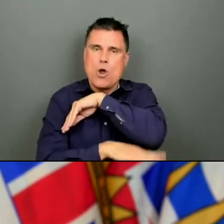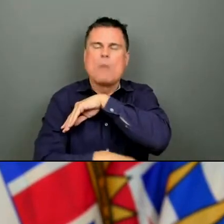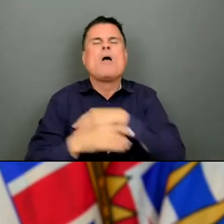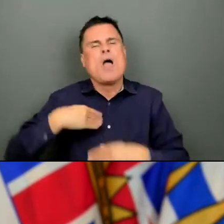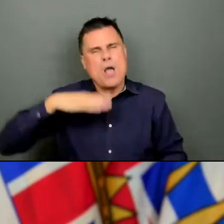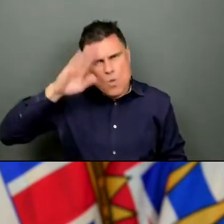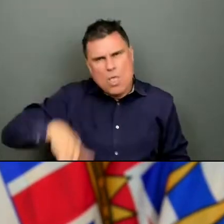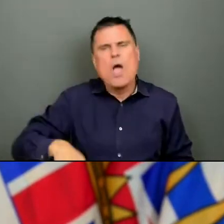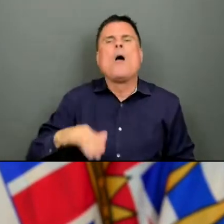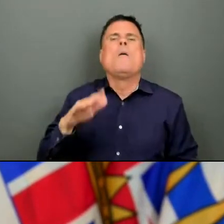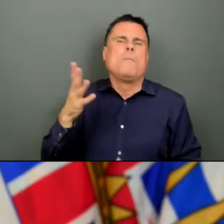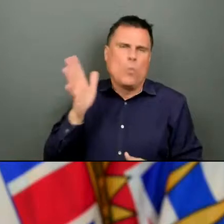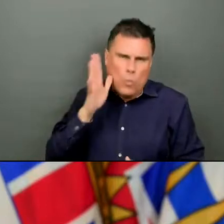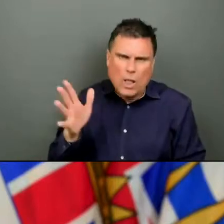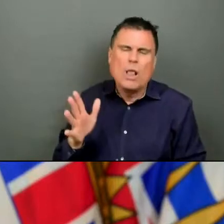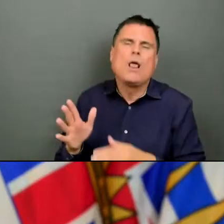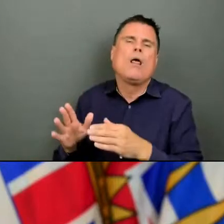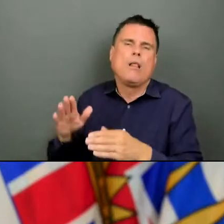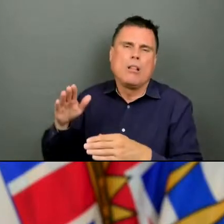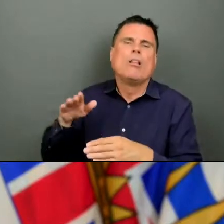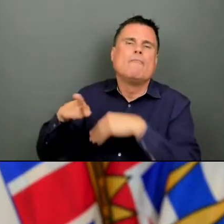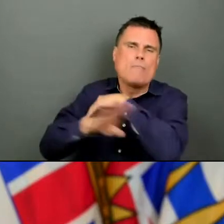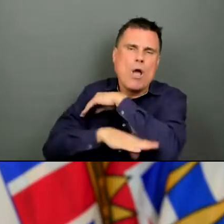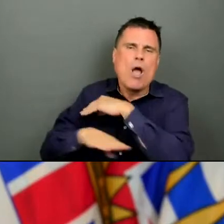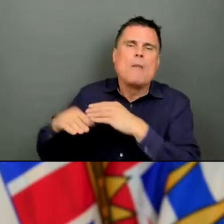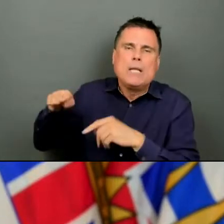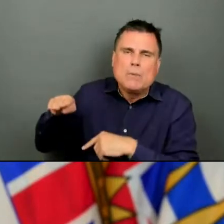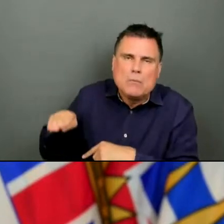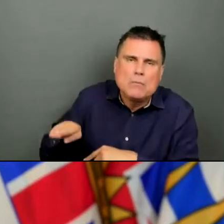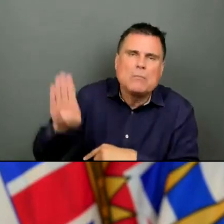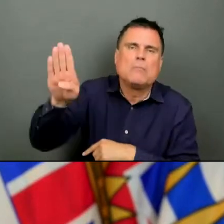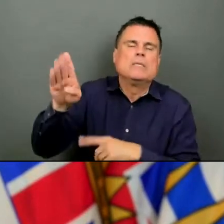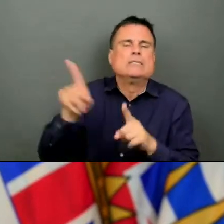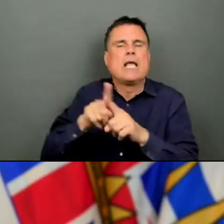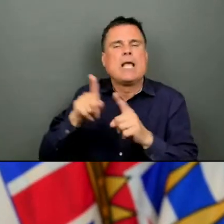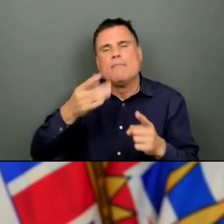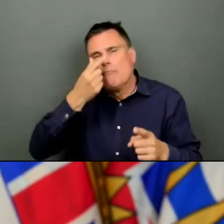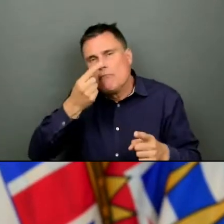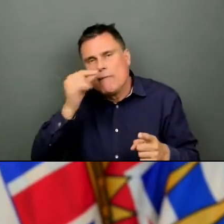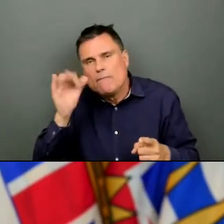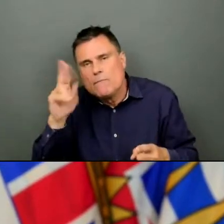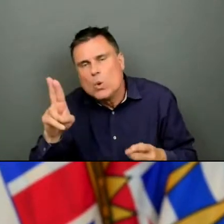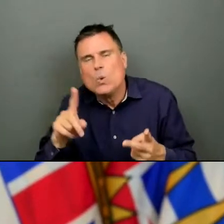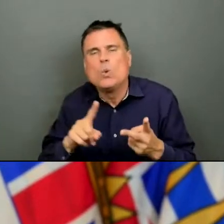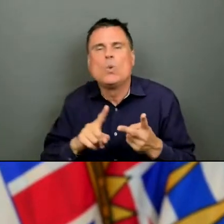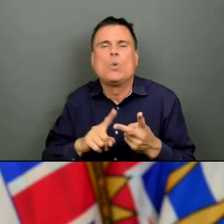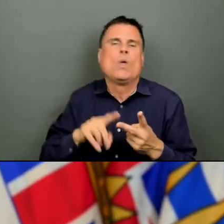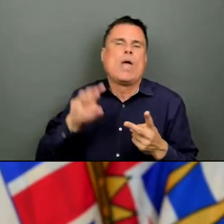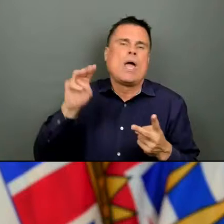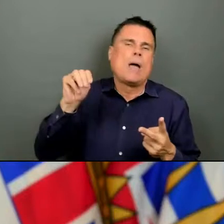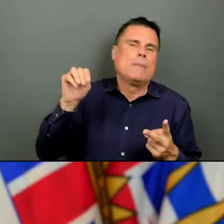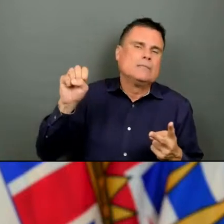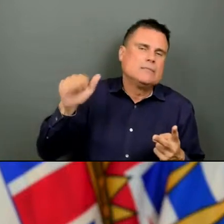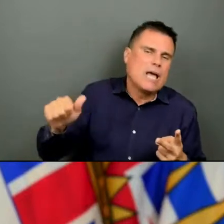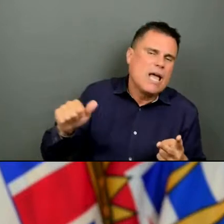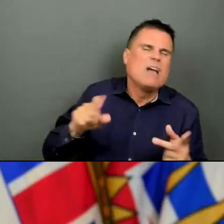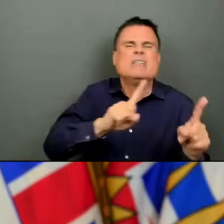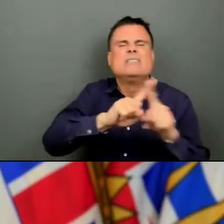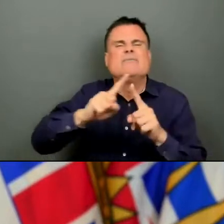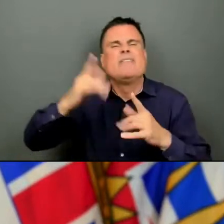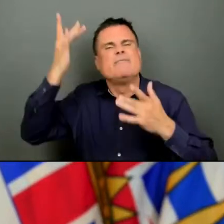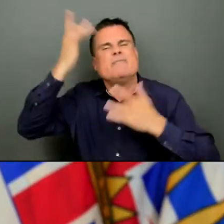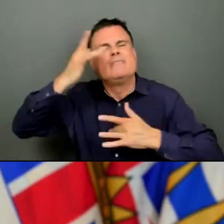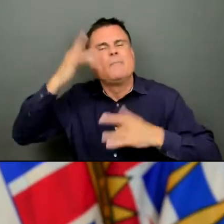it's COVID, whether it's influenza, RSV, parainfluenza, all the other things, enteroviruses and adenoviruses that we see in the